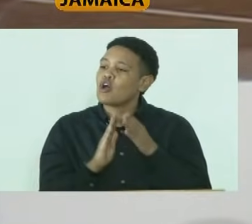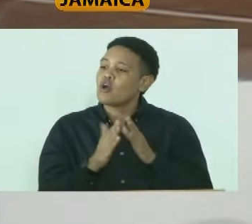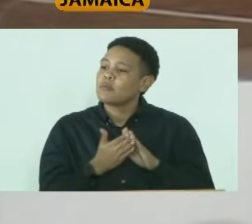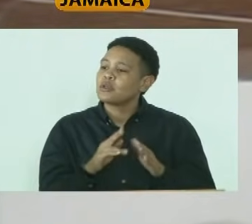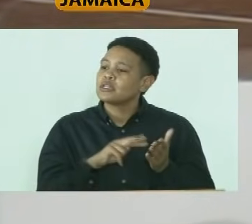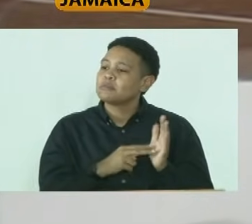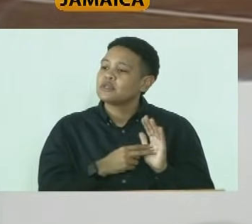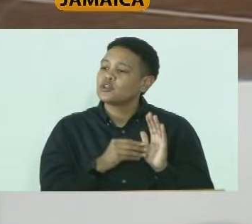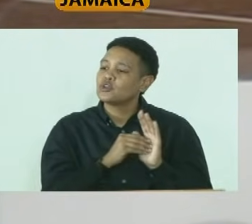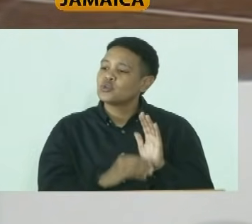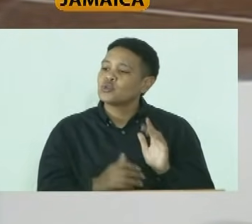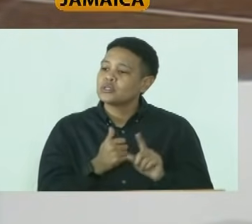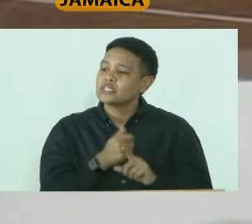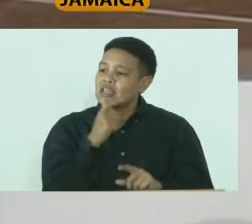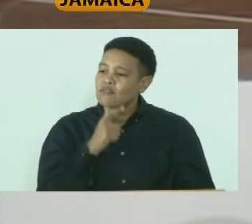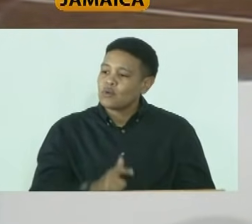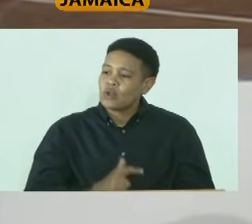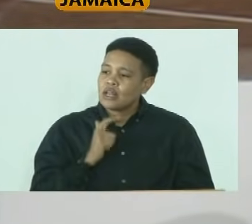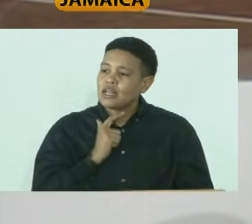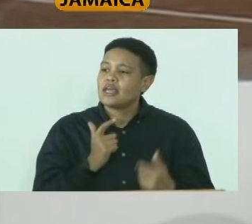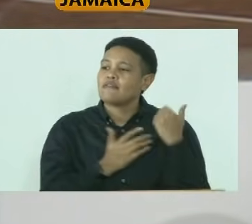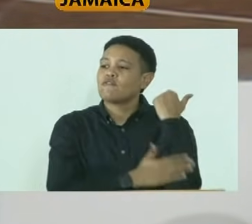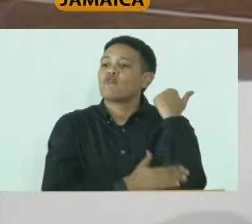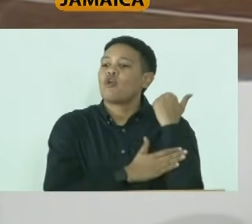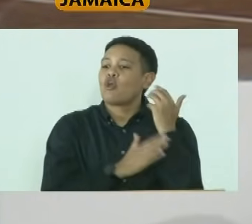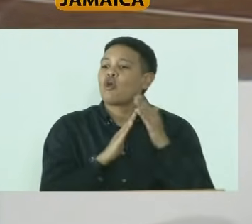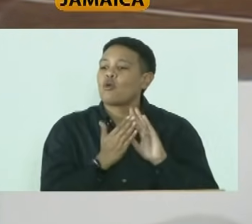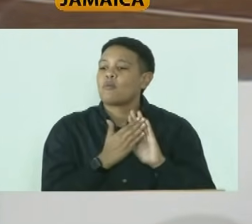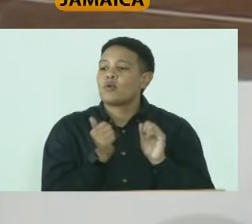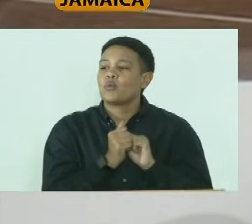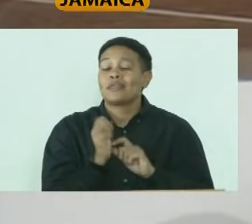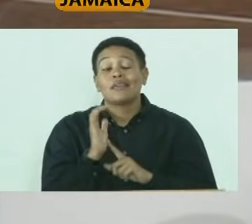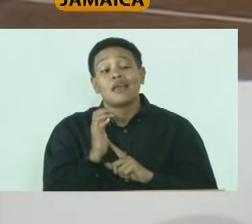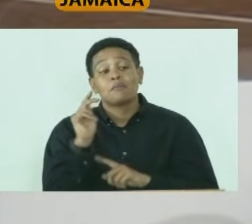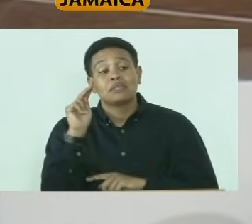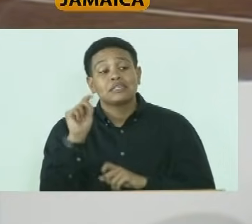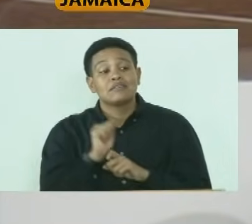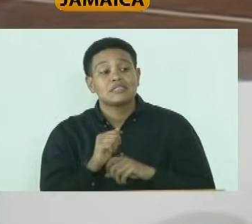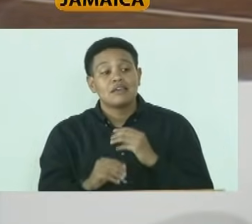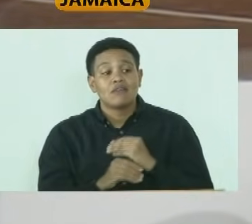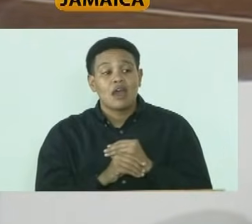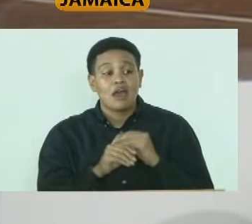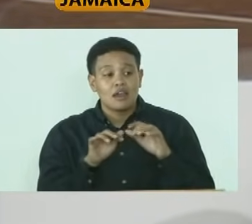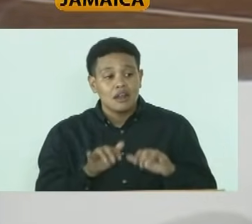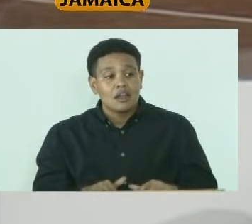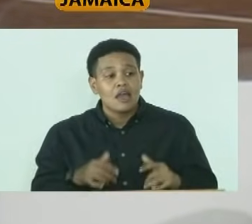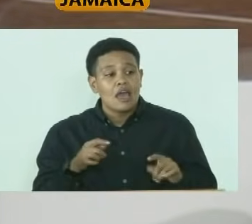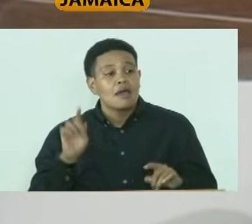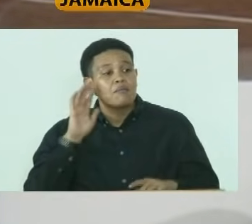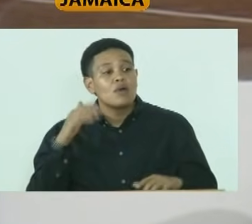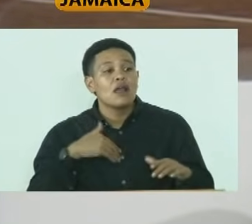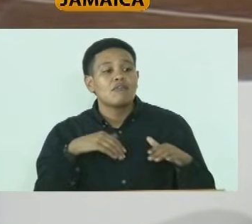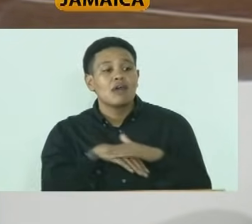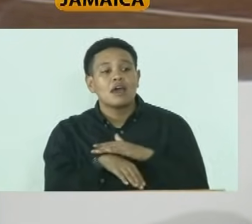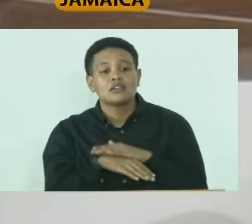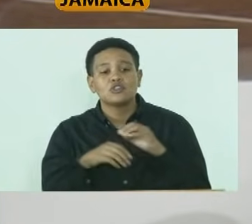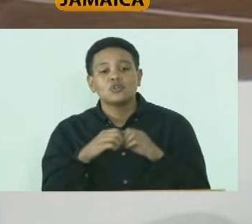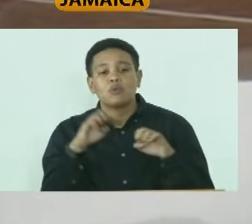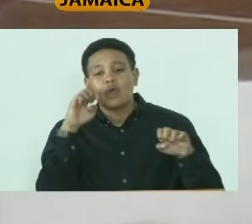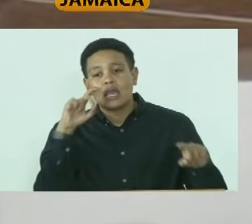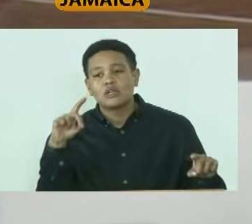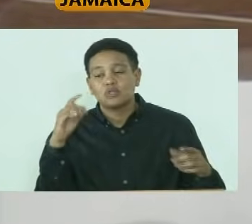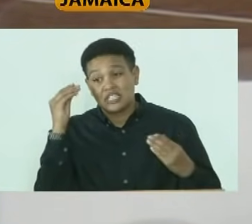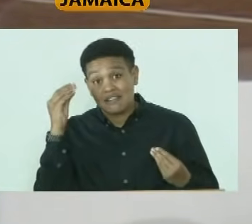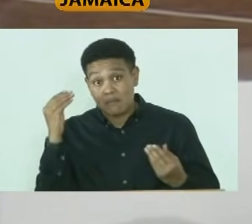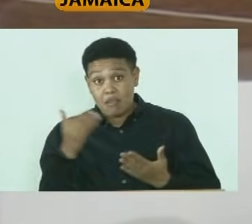that students living in rural communities with cable television subscriptions will have access to more educational content